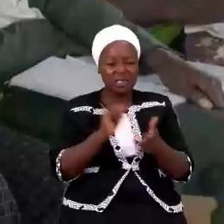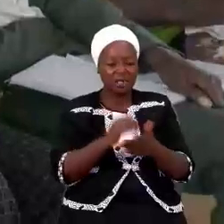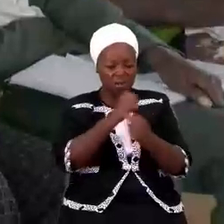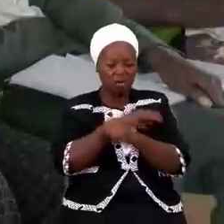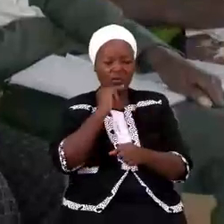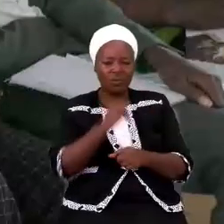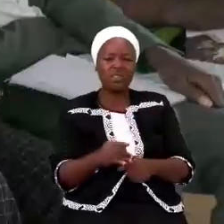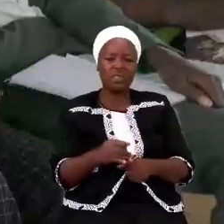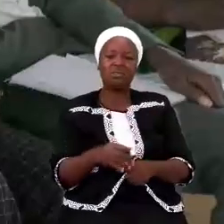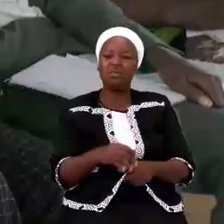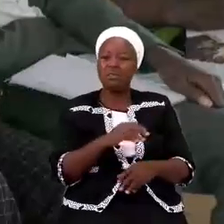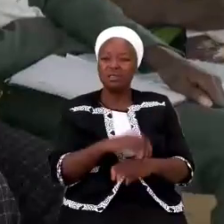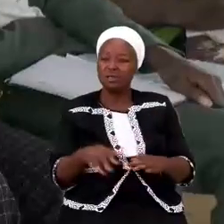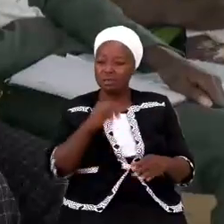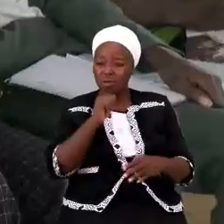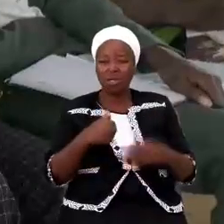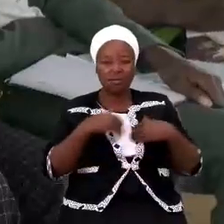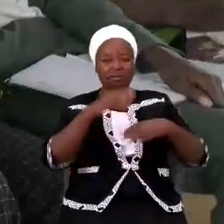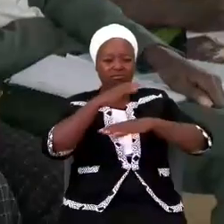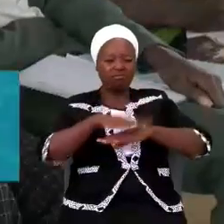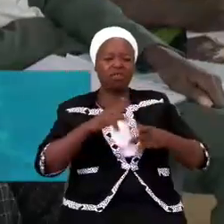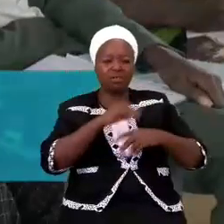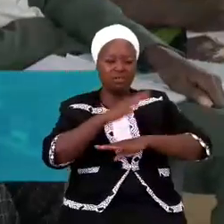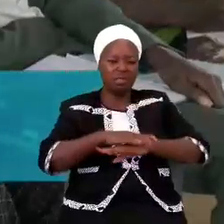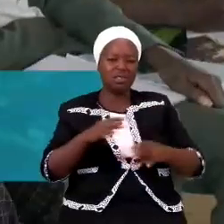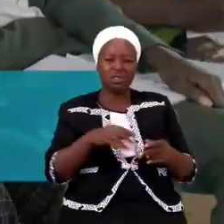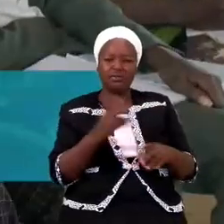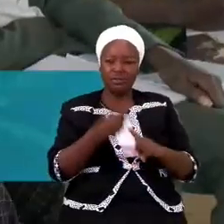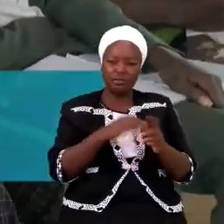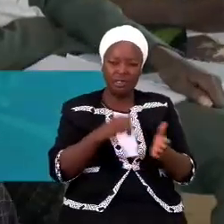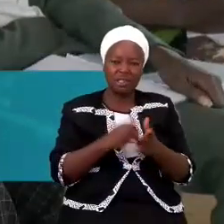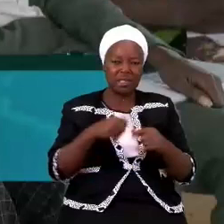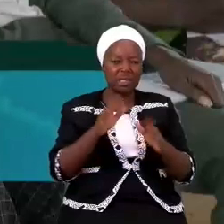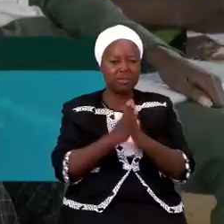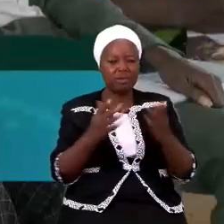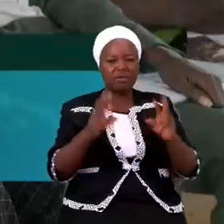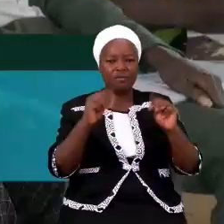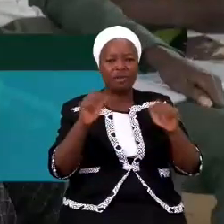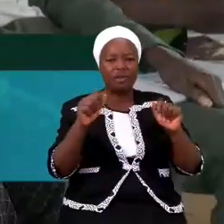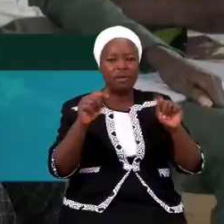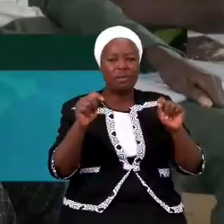verse 12. Matthew chapter 24, we're looking at verse 12. It says,